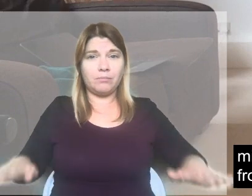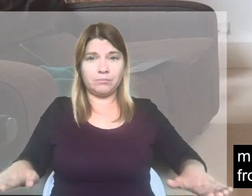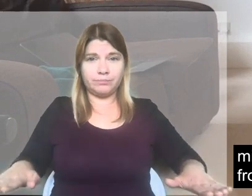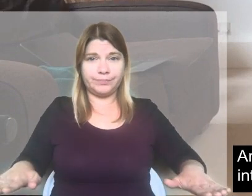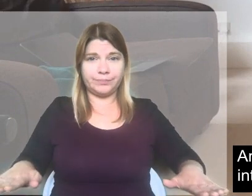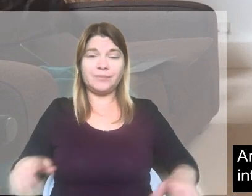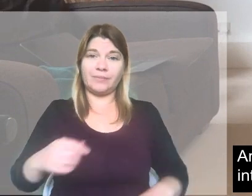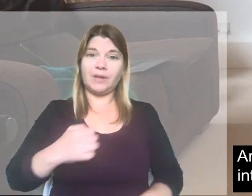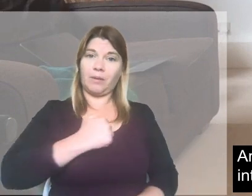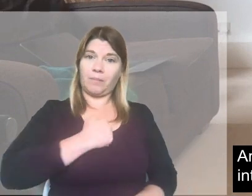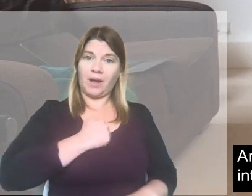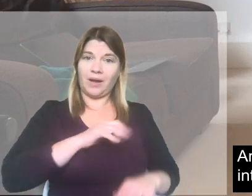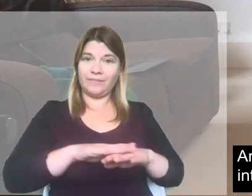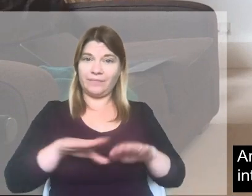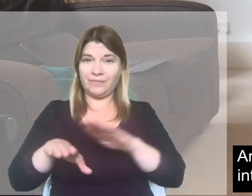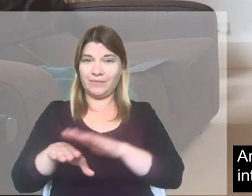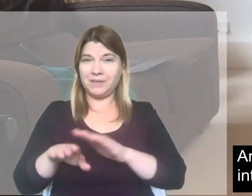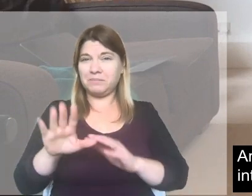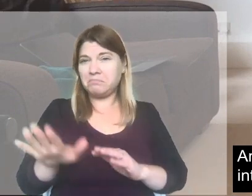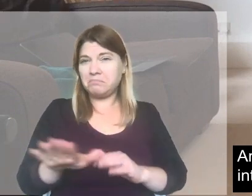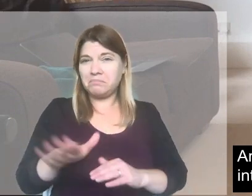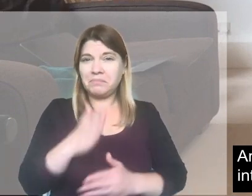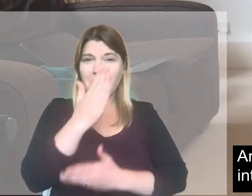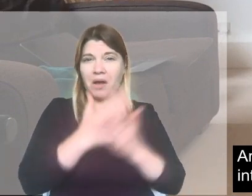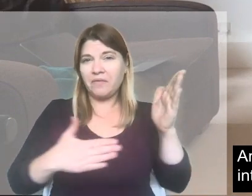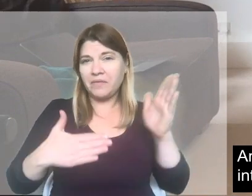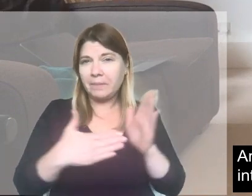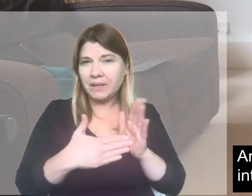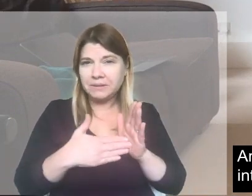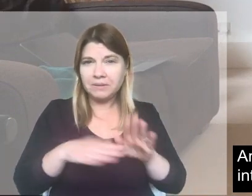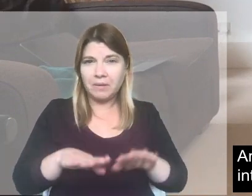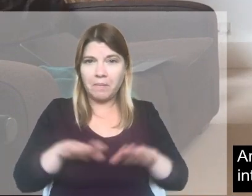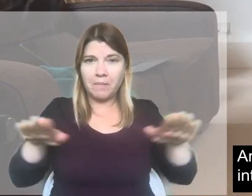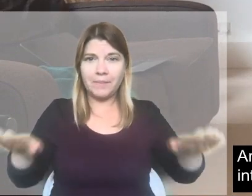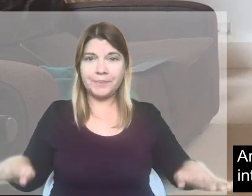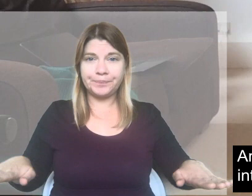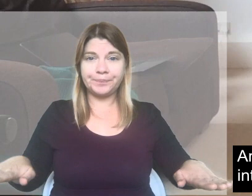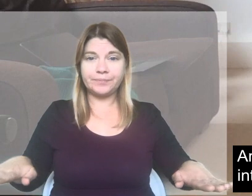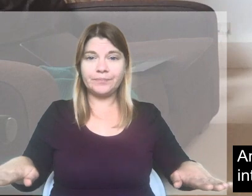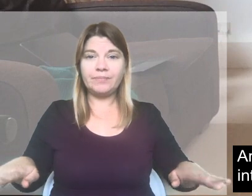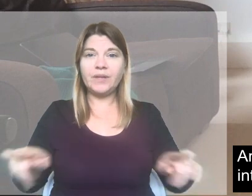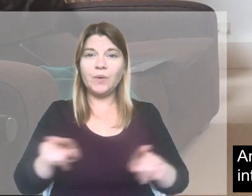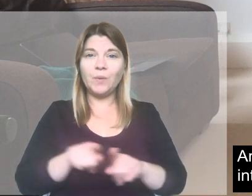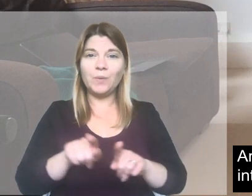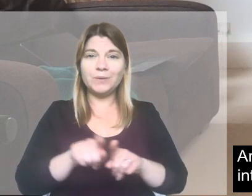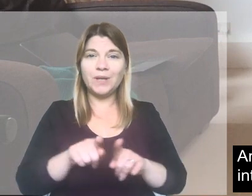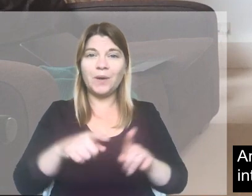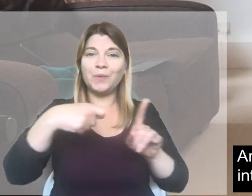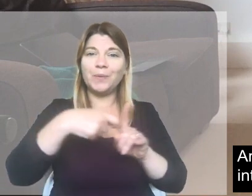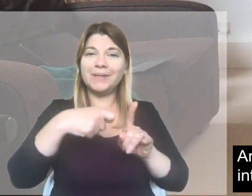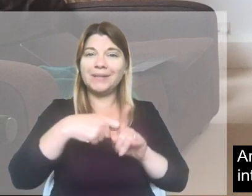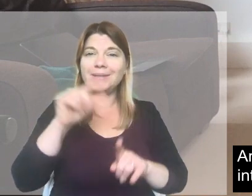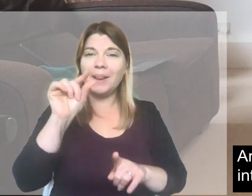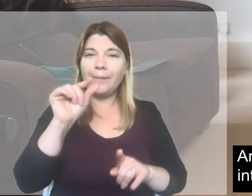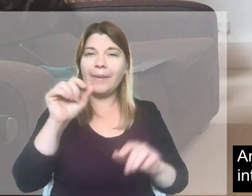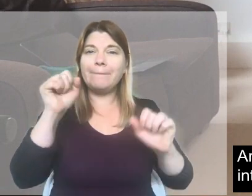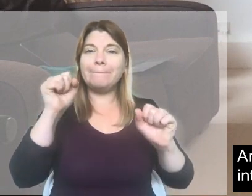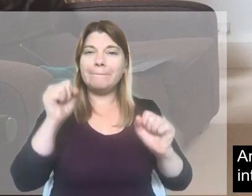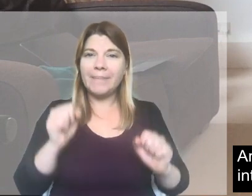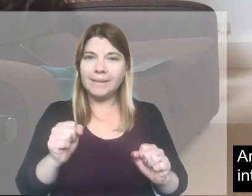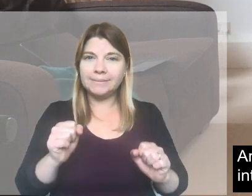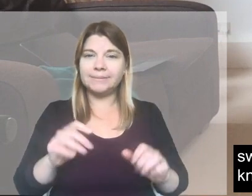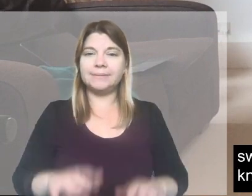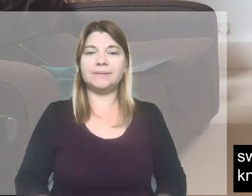other. And we're going to add a little bend into this swinging action. So as